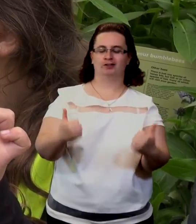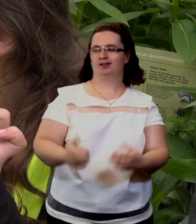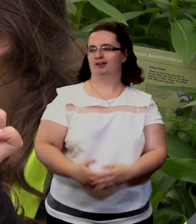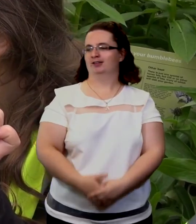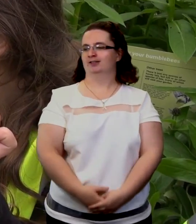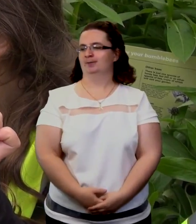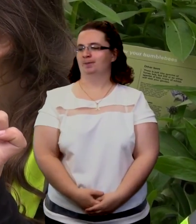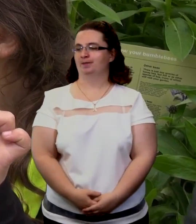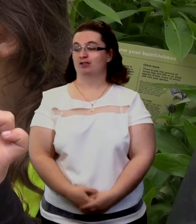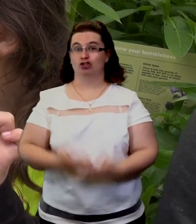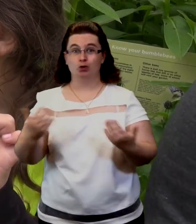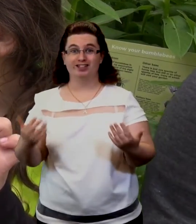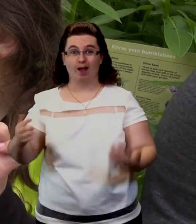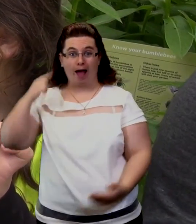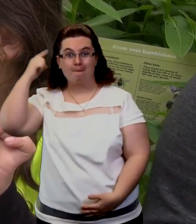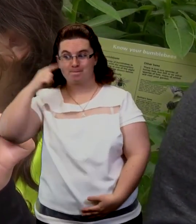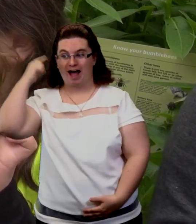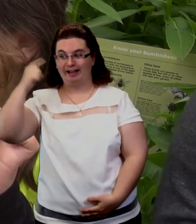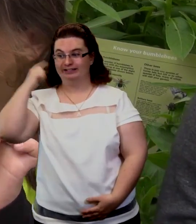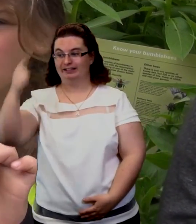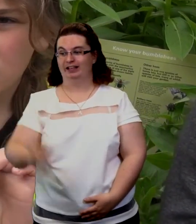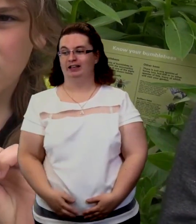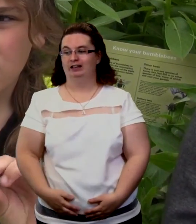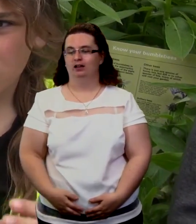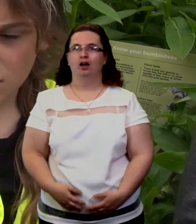greenfinch, Canadian goose, Owl, frog,